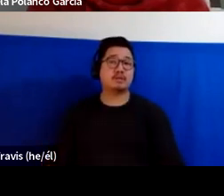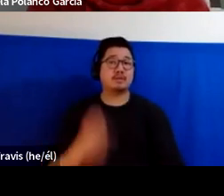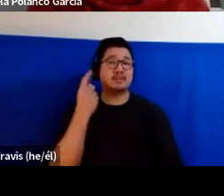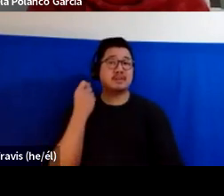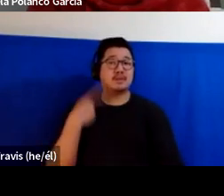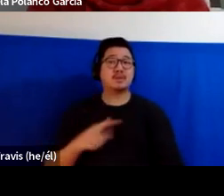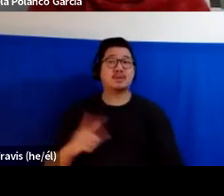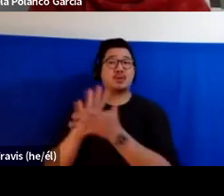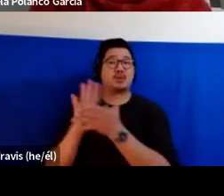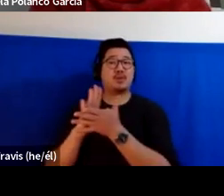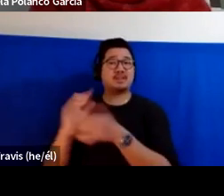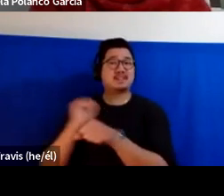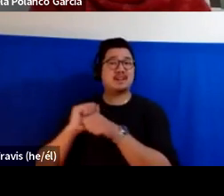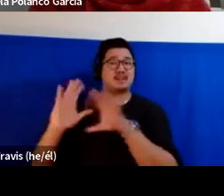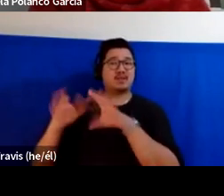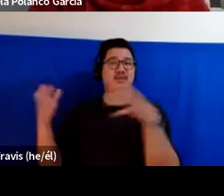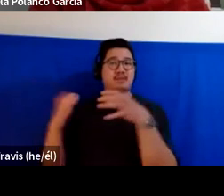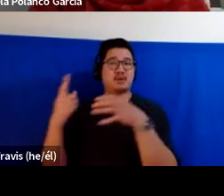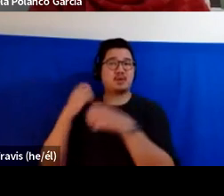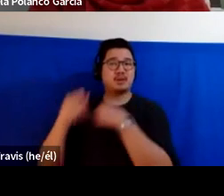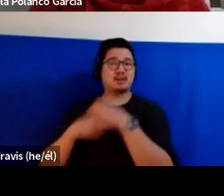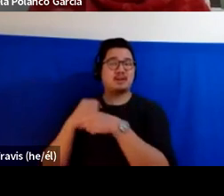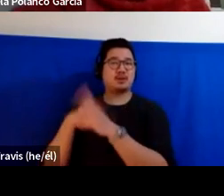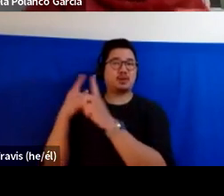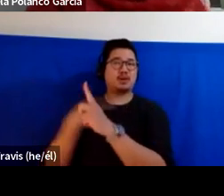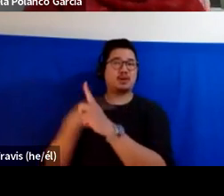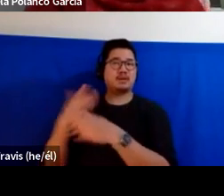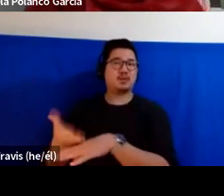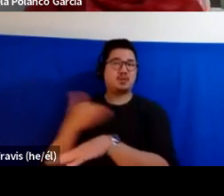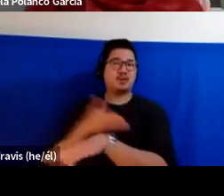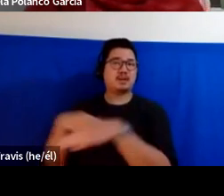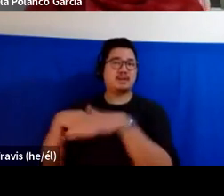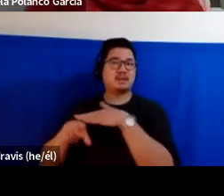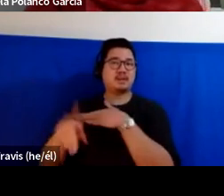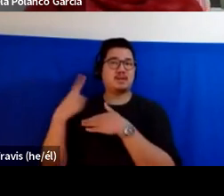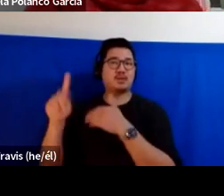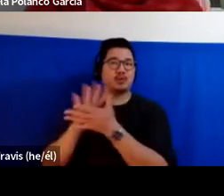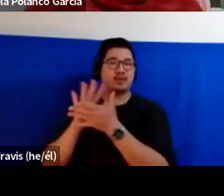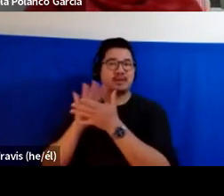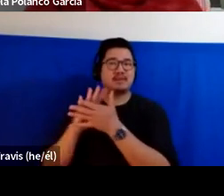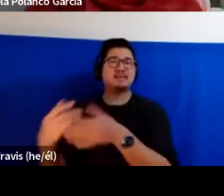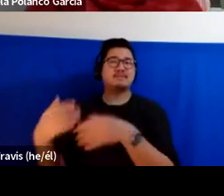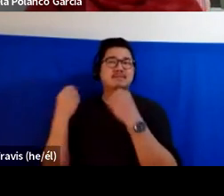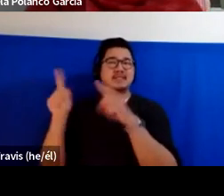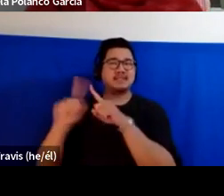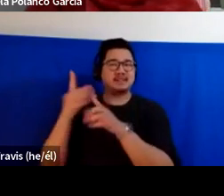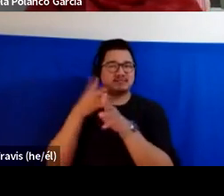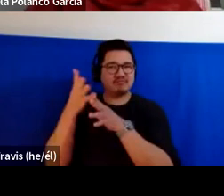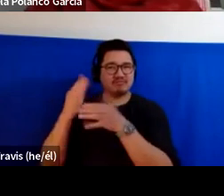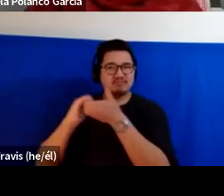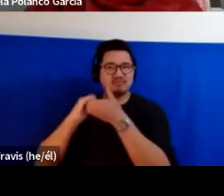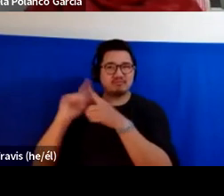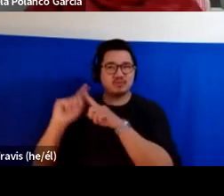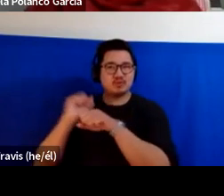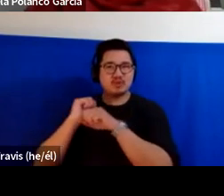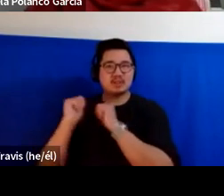met for a year and thoughtfully considered ways to increase accessibility at boston's exam schools after much multi-disciplinary collaboration they proposed an